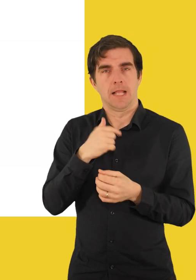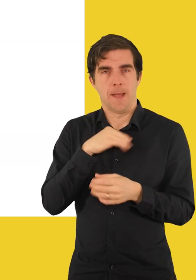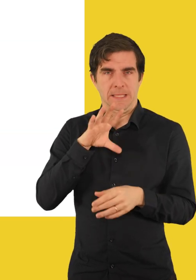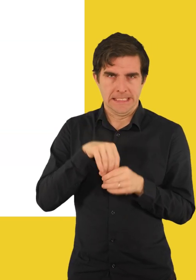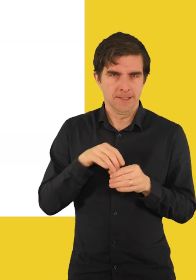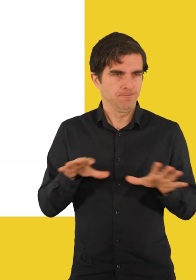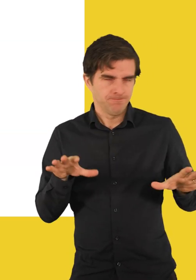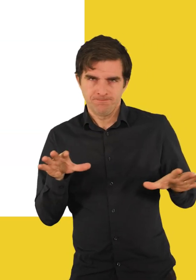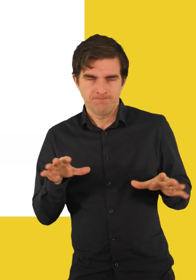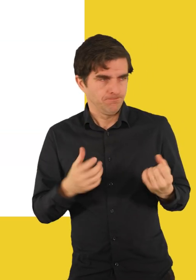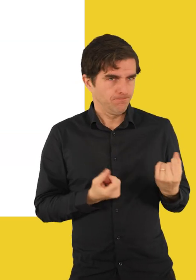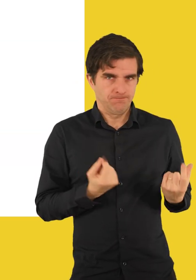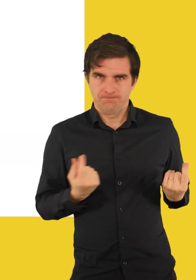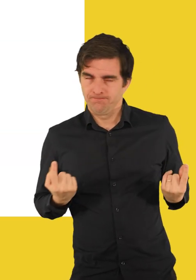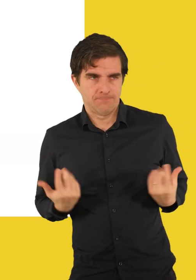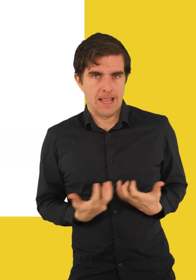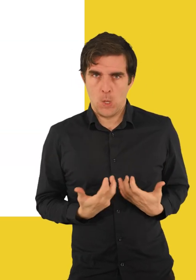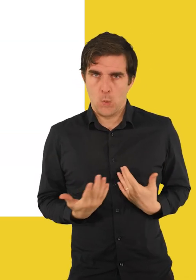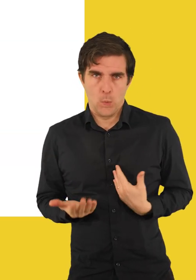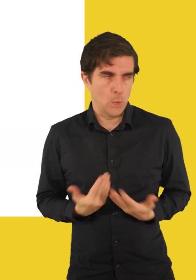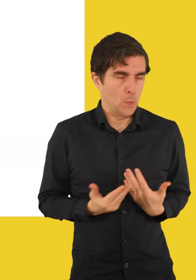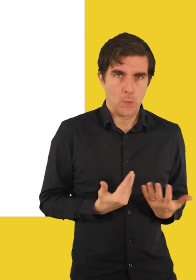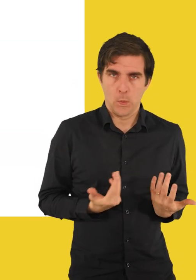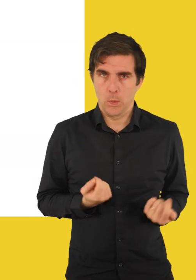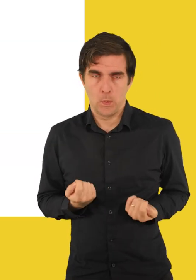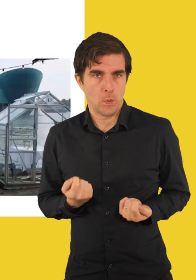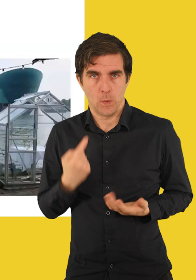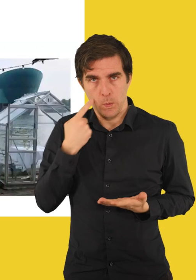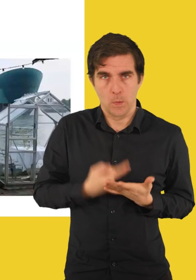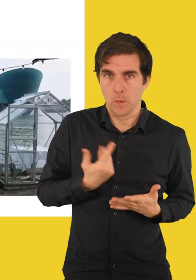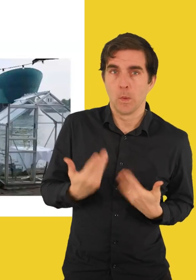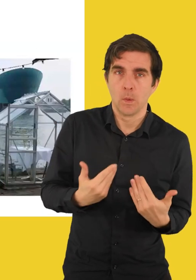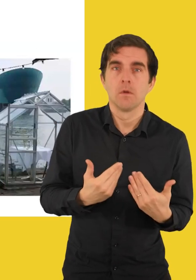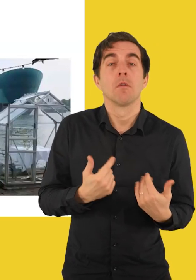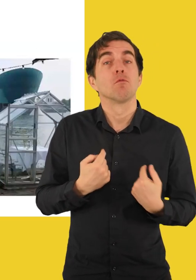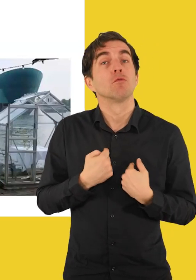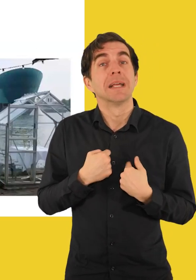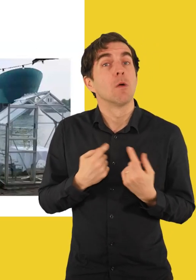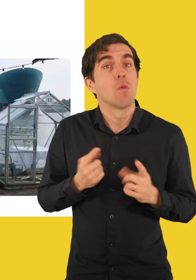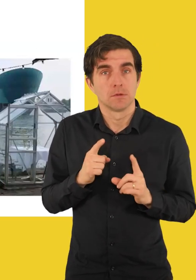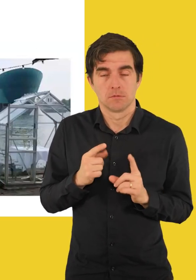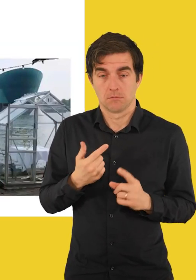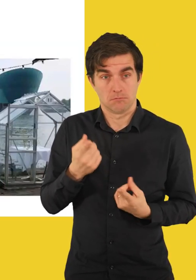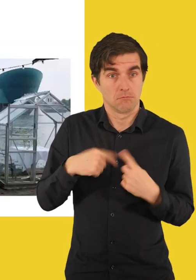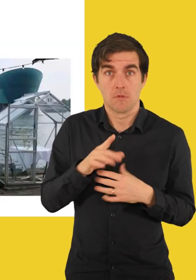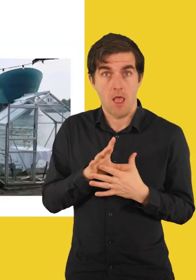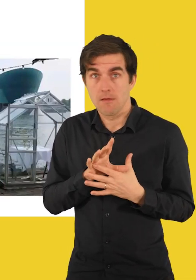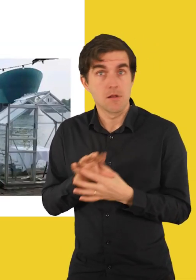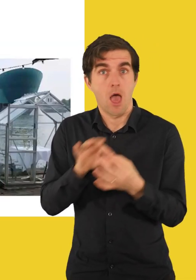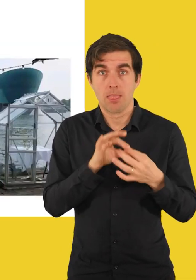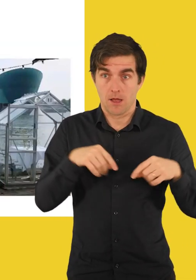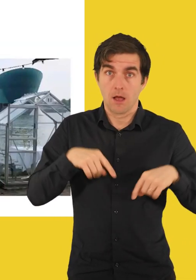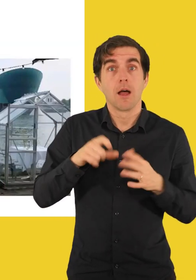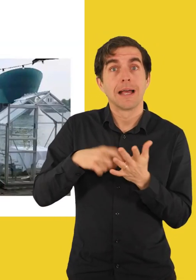what I am involved with. Even kijken. And that for me, that means in